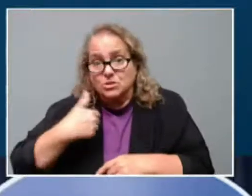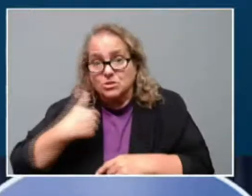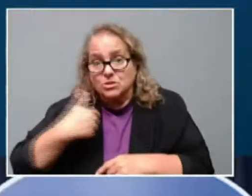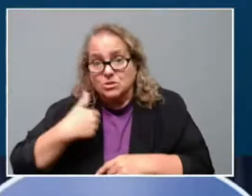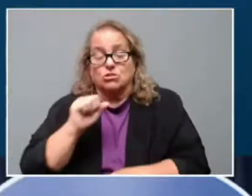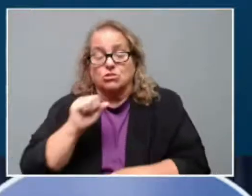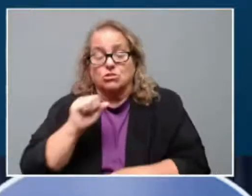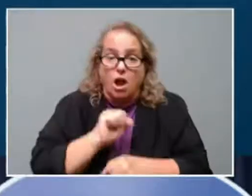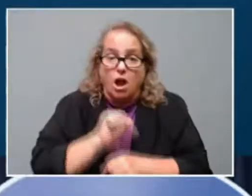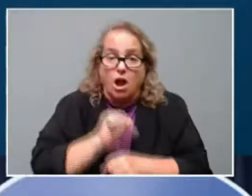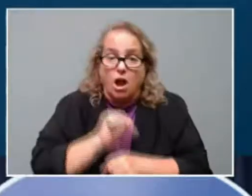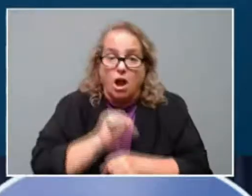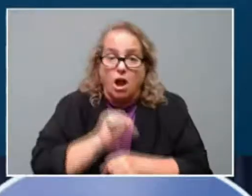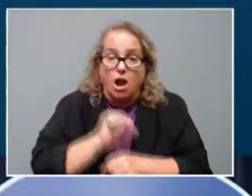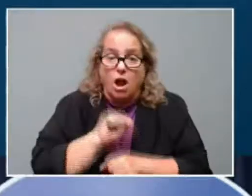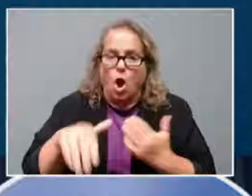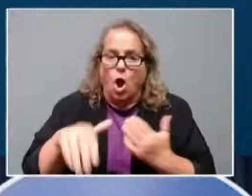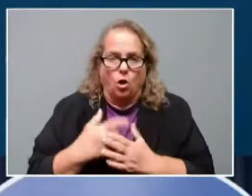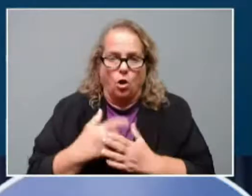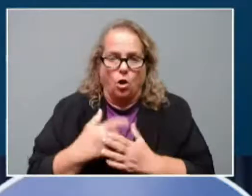the one site,